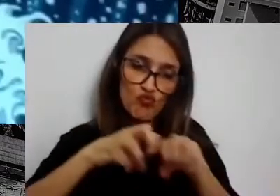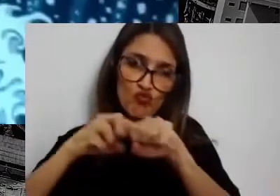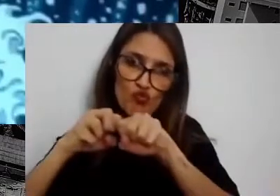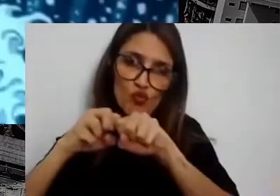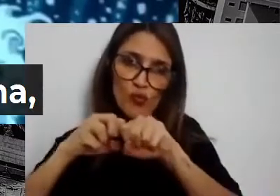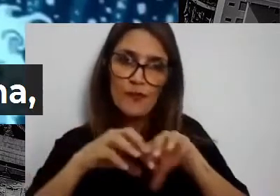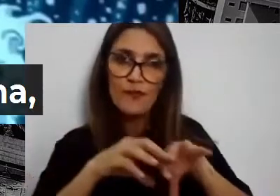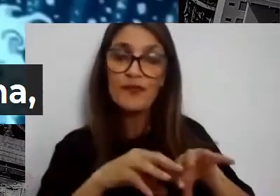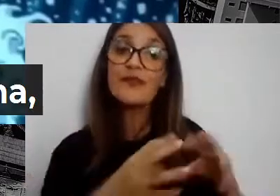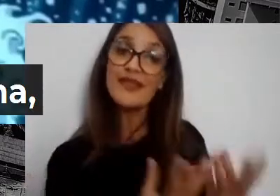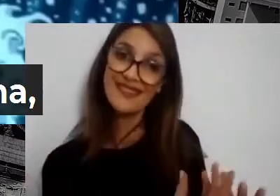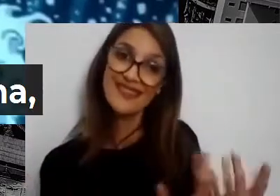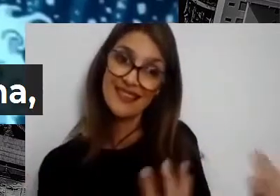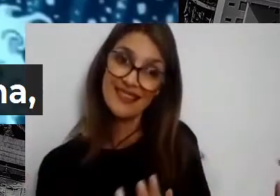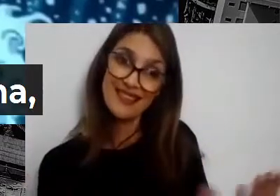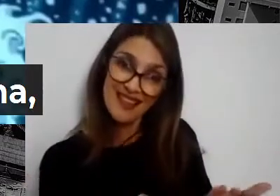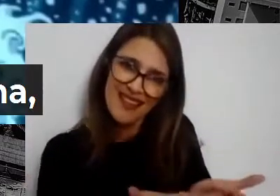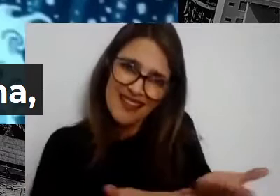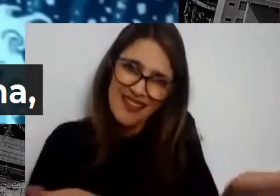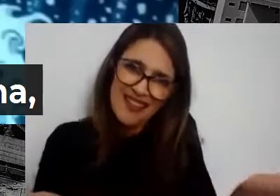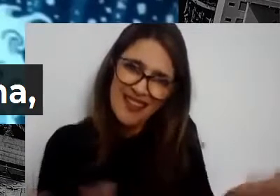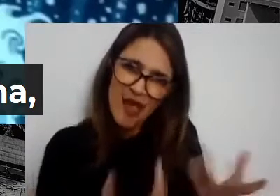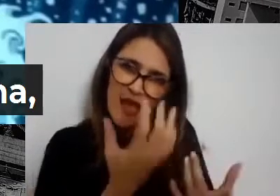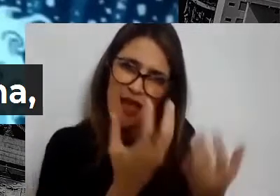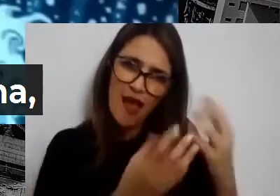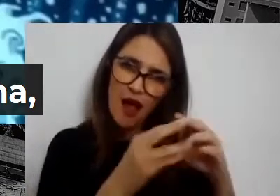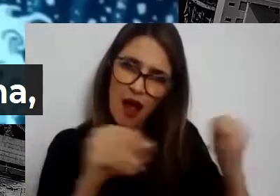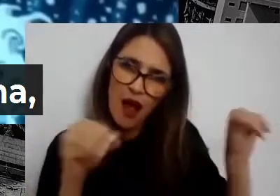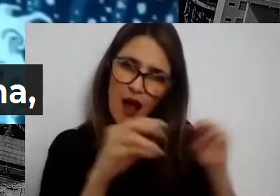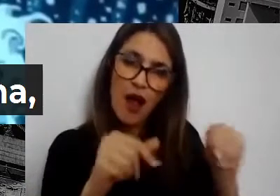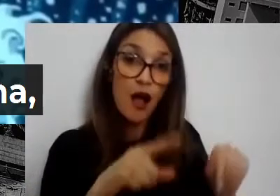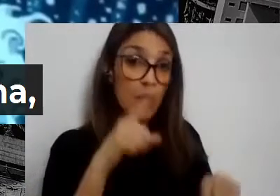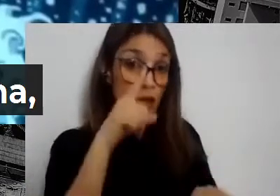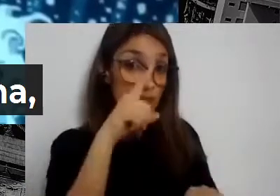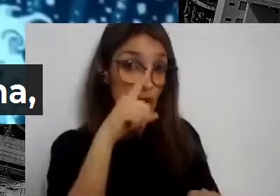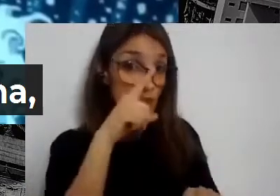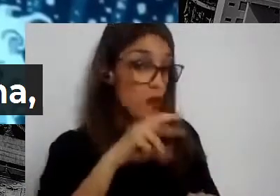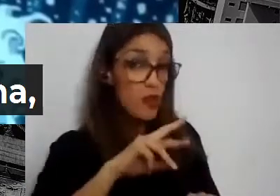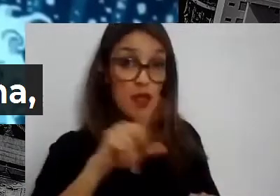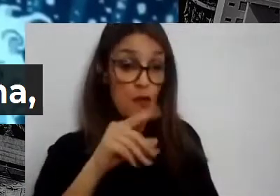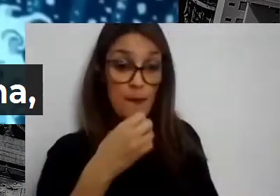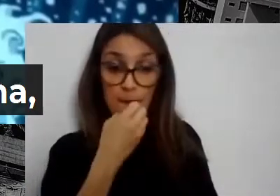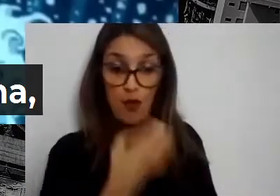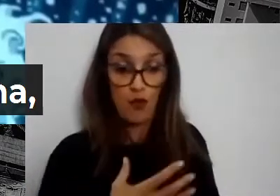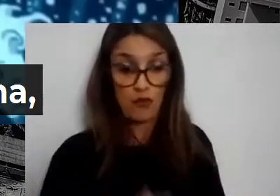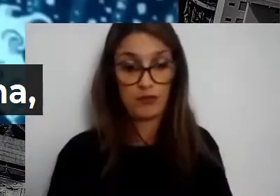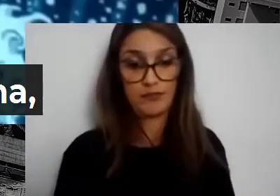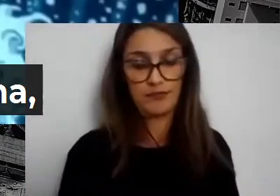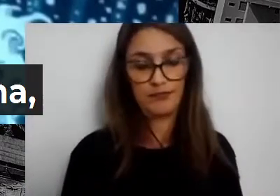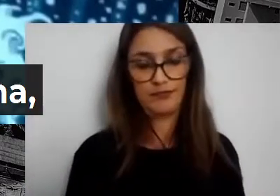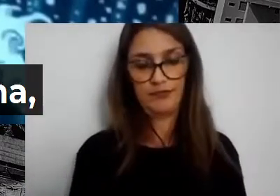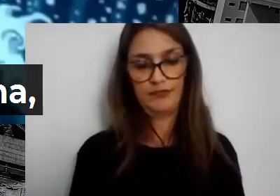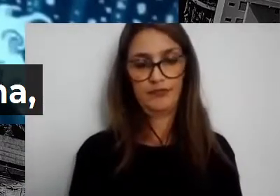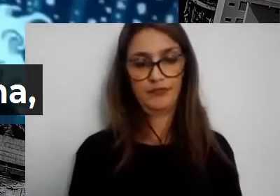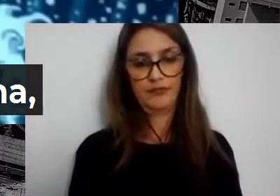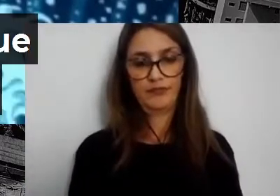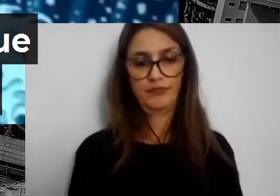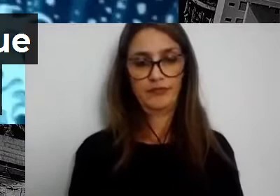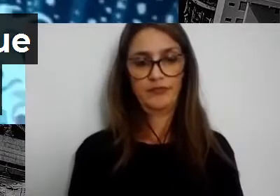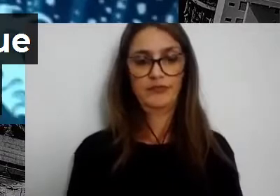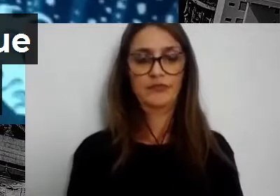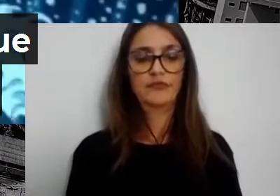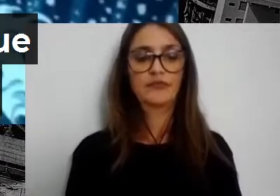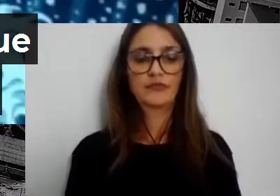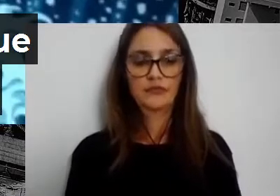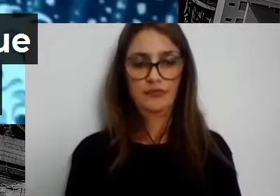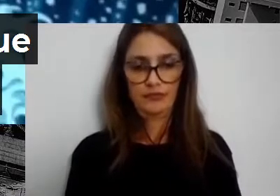threatened and are not longer a healthy ecosystem. But in order to protect that wetland as a system, it